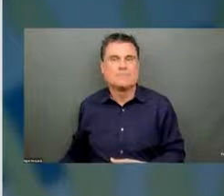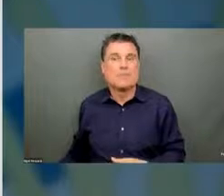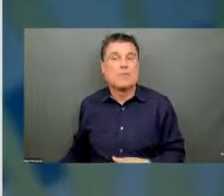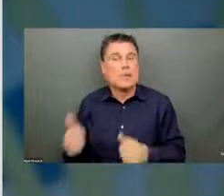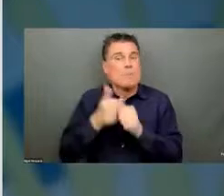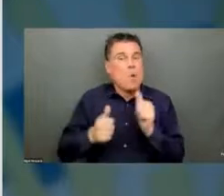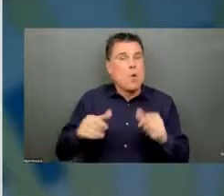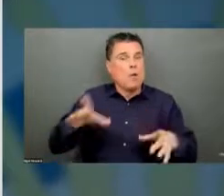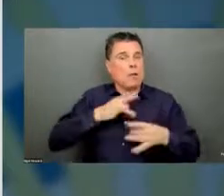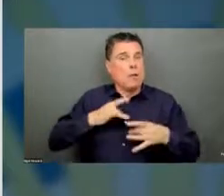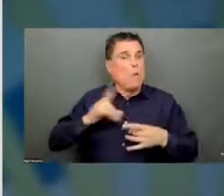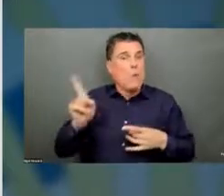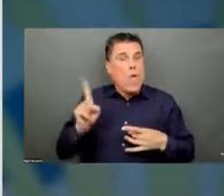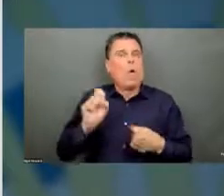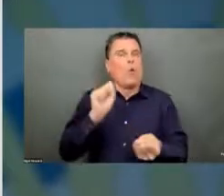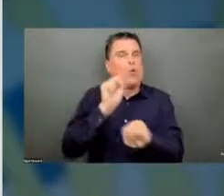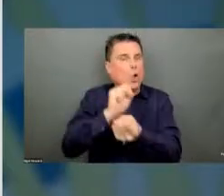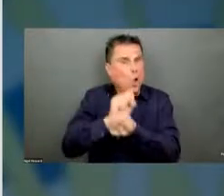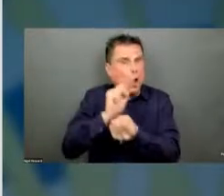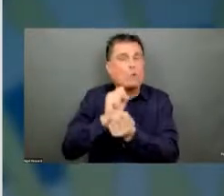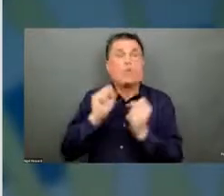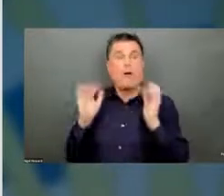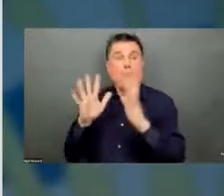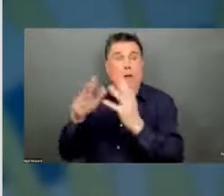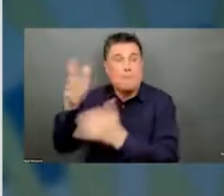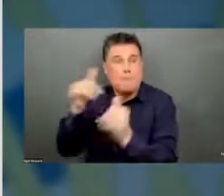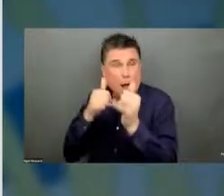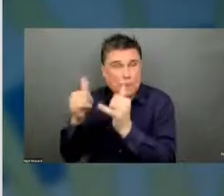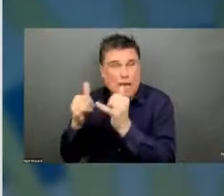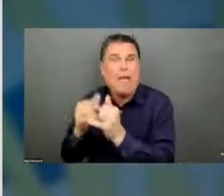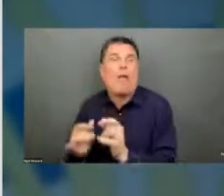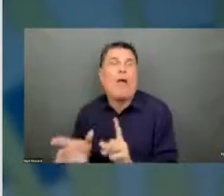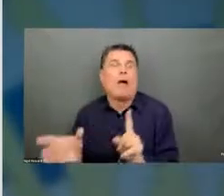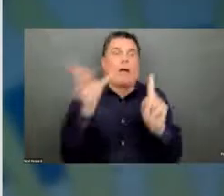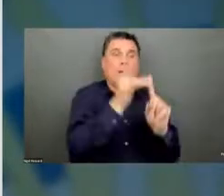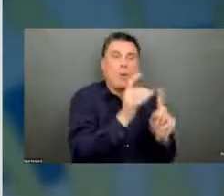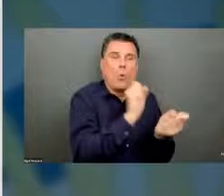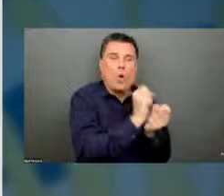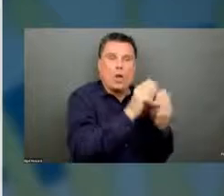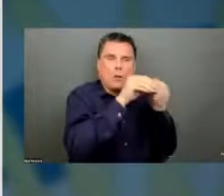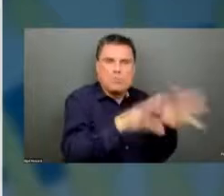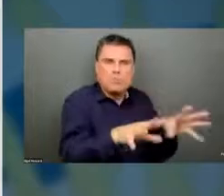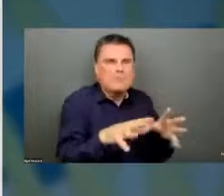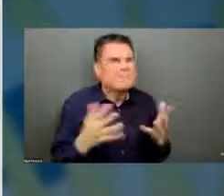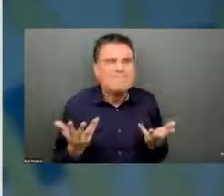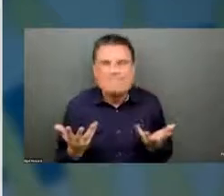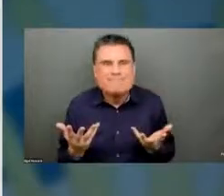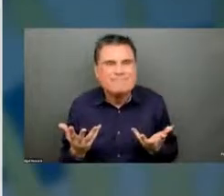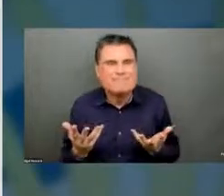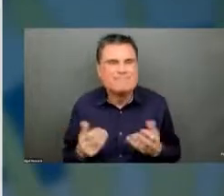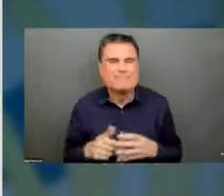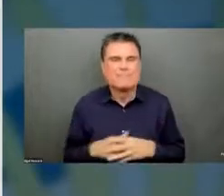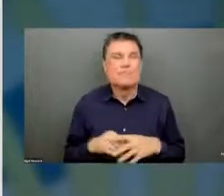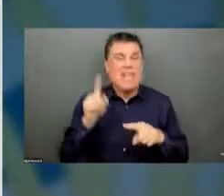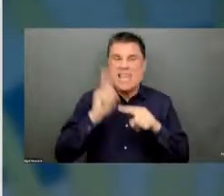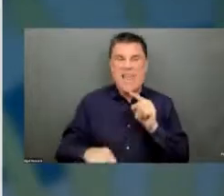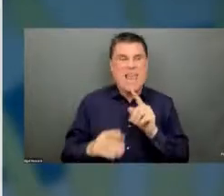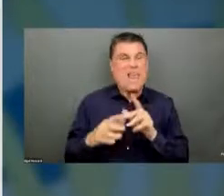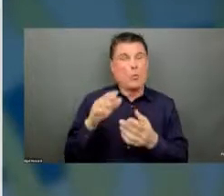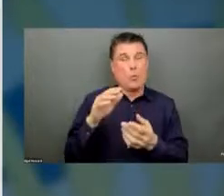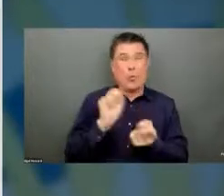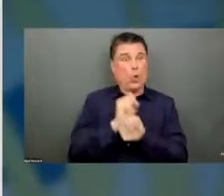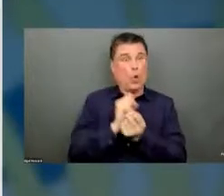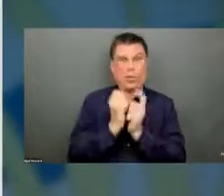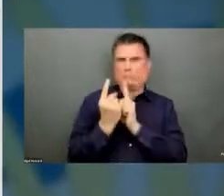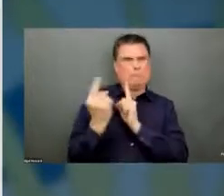those workplaces are places where people cannot effectively separate on an ongoing basis, and the risk is higher.